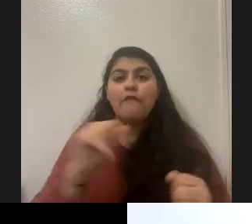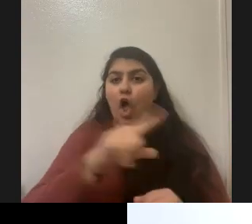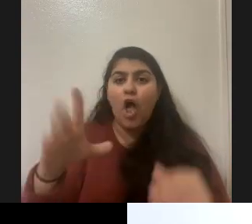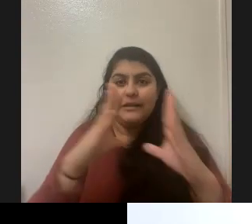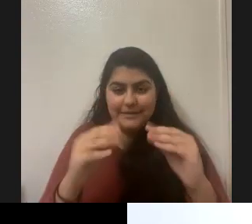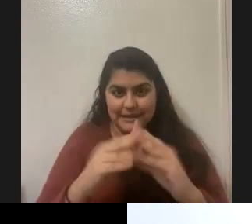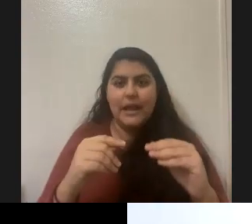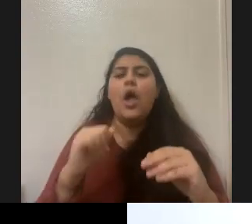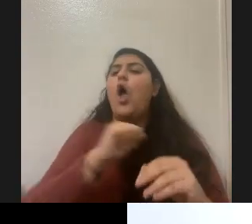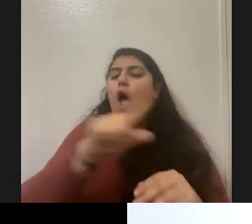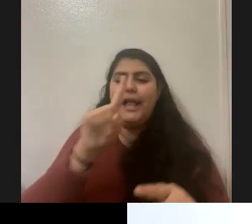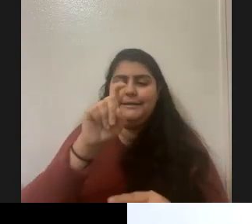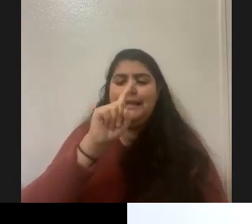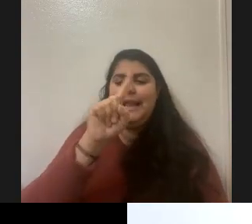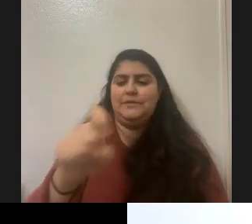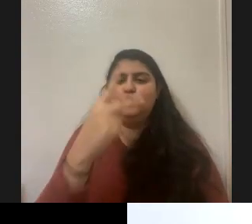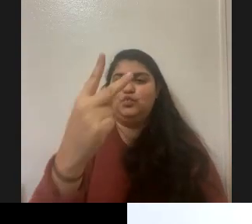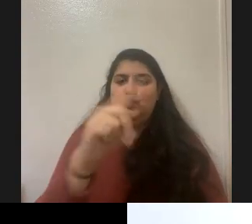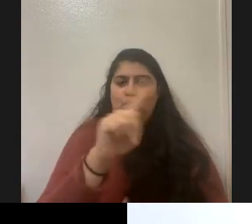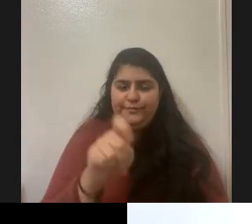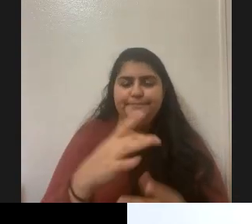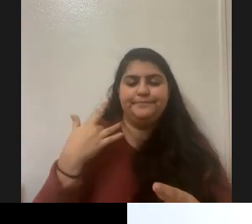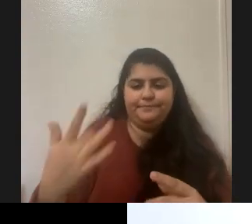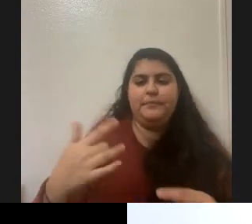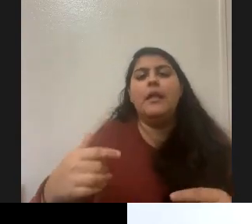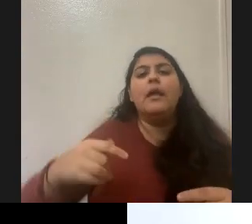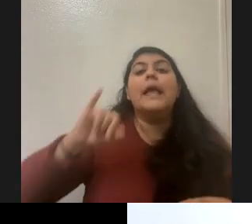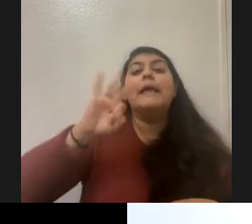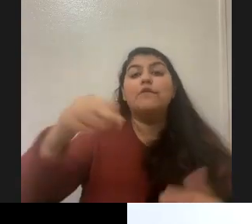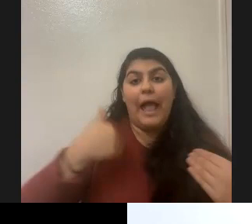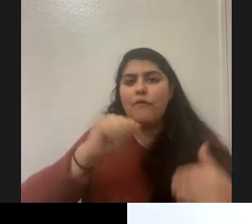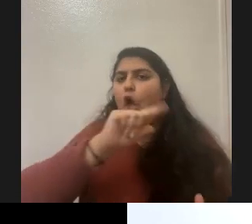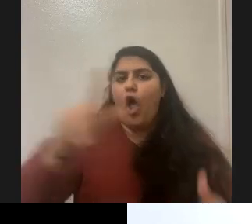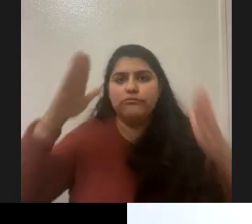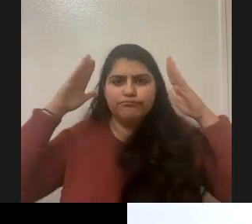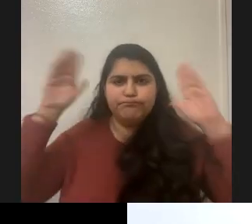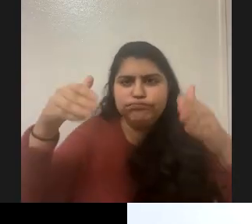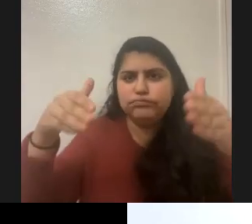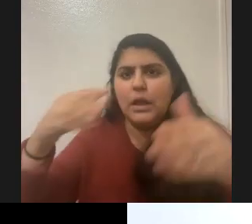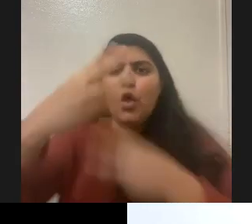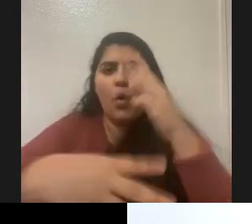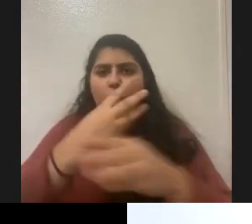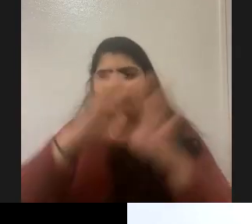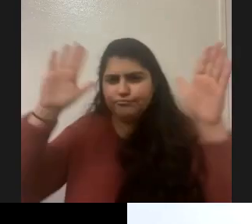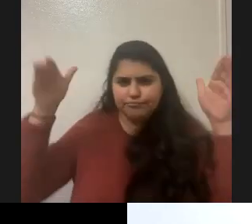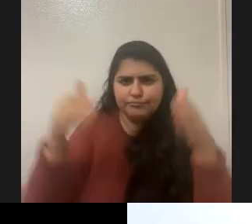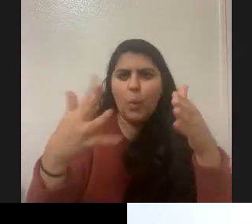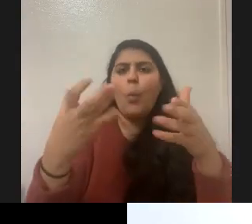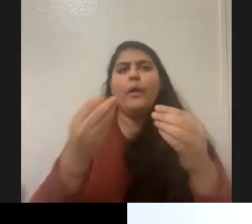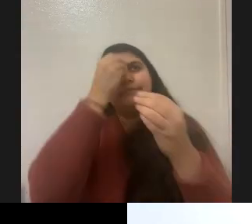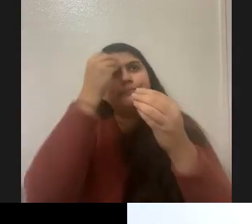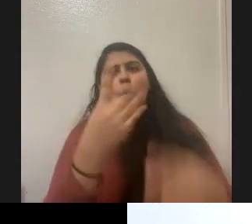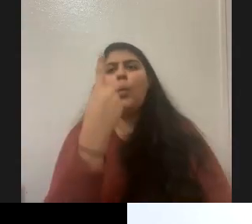everybody the same two questions. The first question is, if you had everyone's attention in the whole world and you could tell them one thing about your area